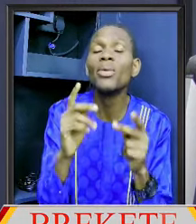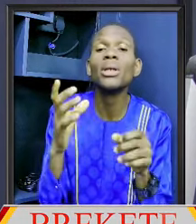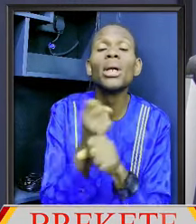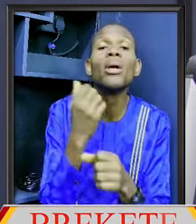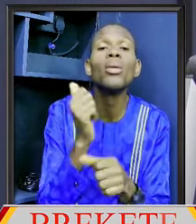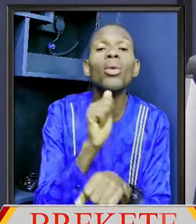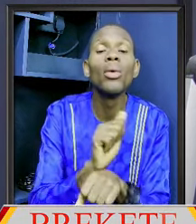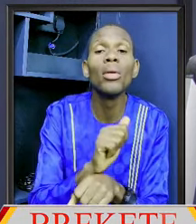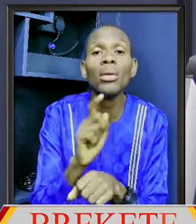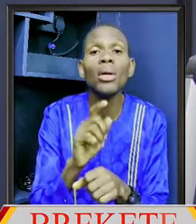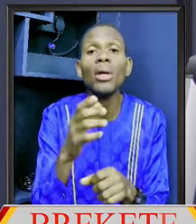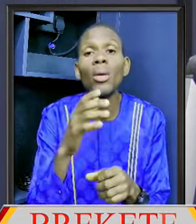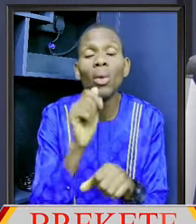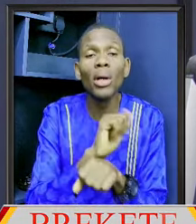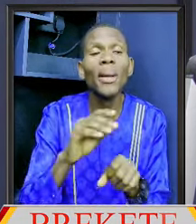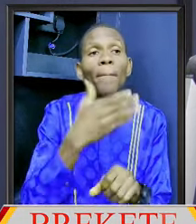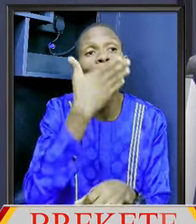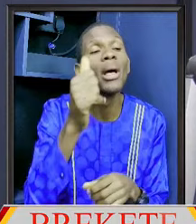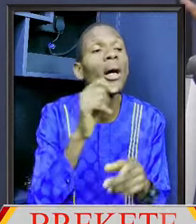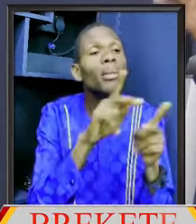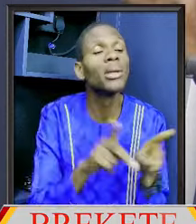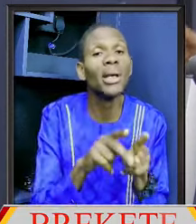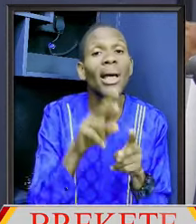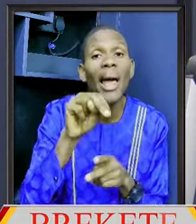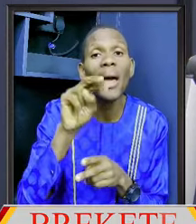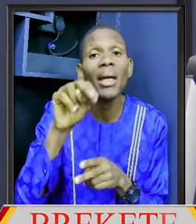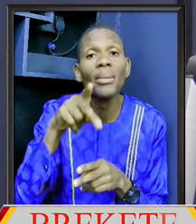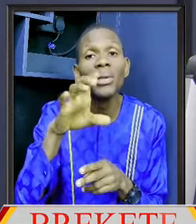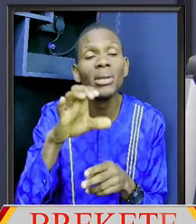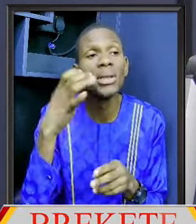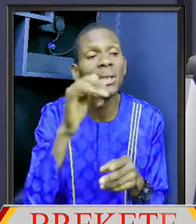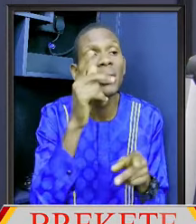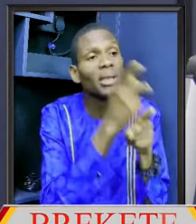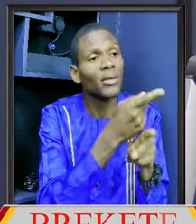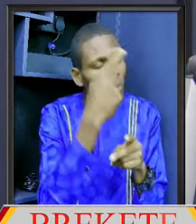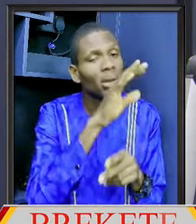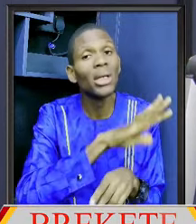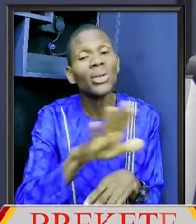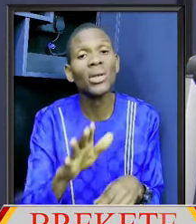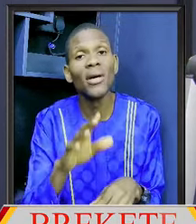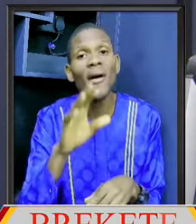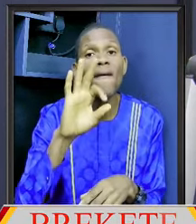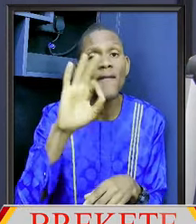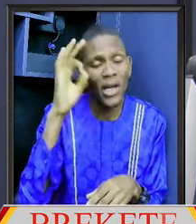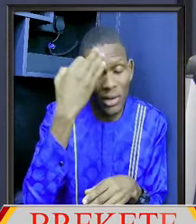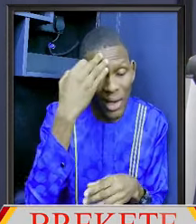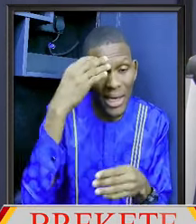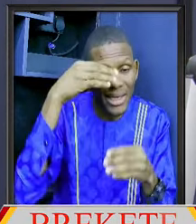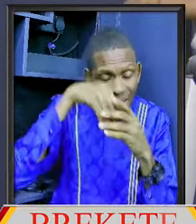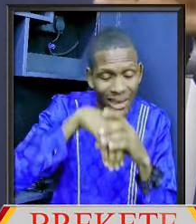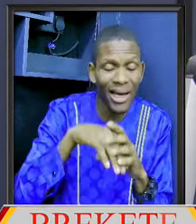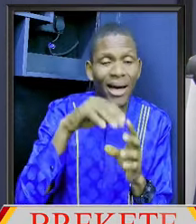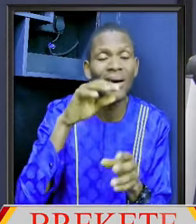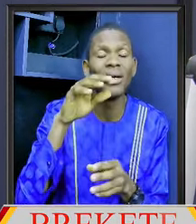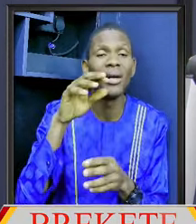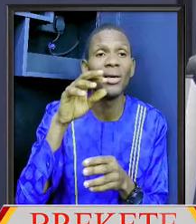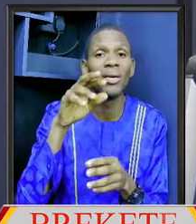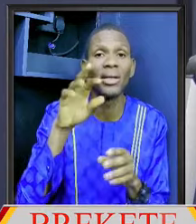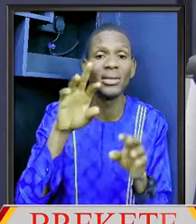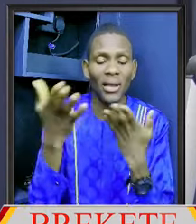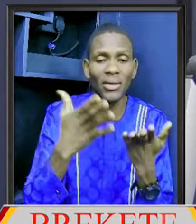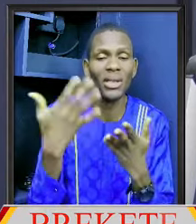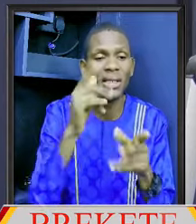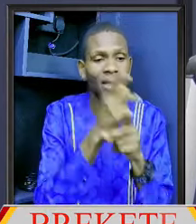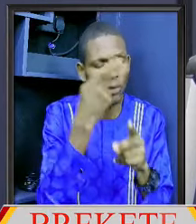for better place? NNPC work, they reserve for their children. Mm. Federal Inland Revenue Service, FIRS, they reserve for their